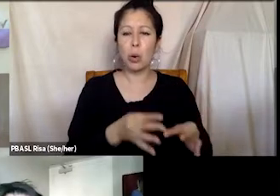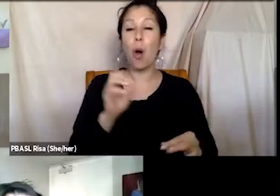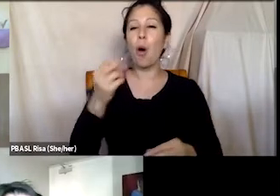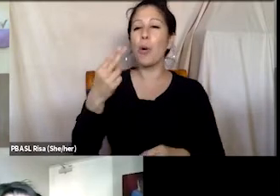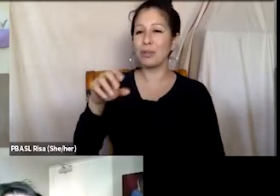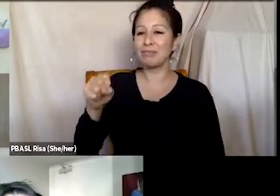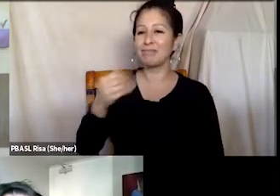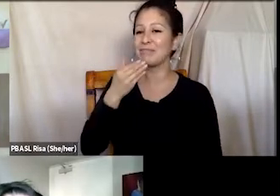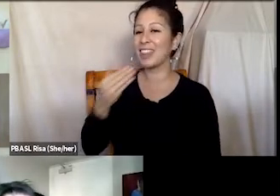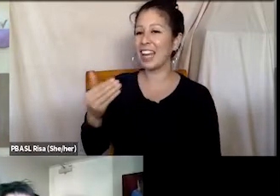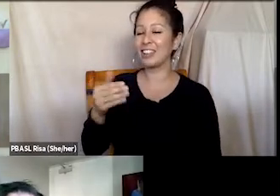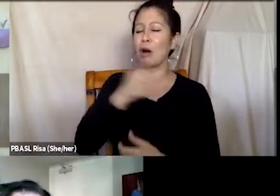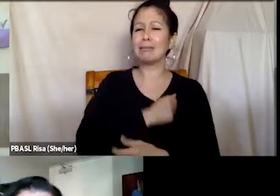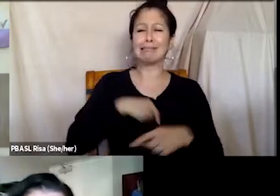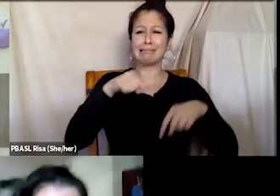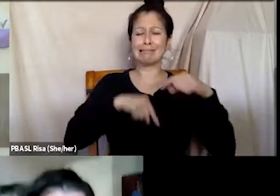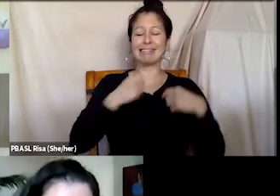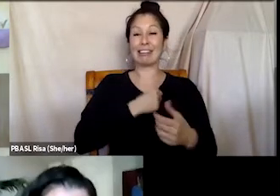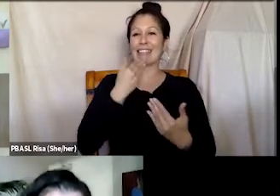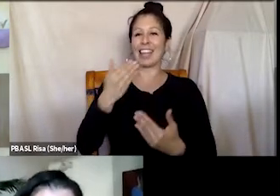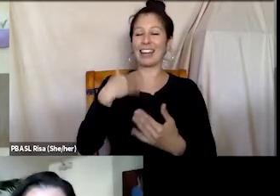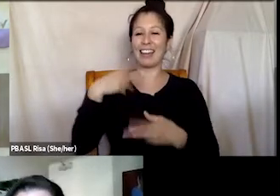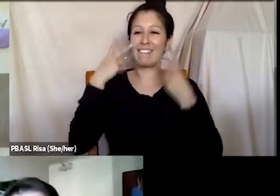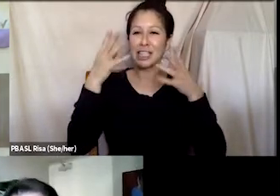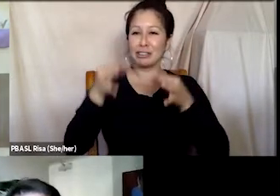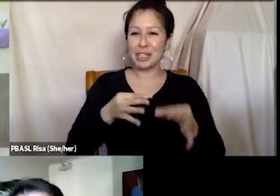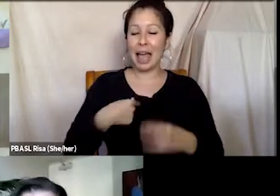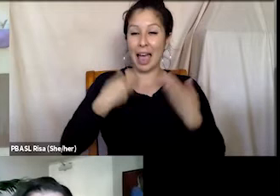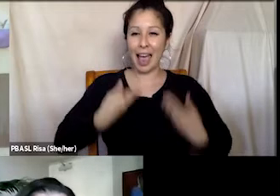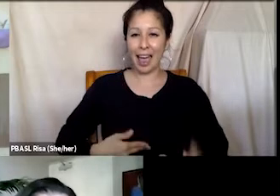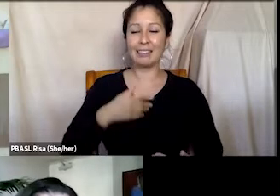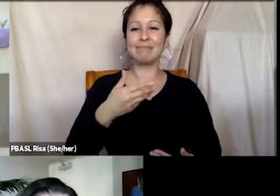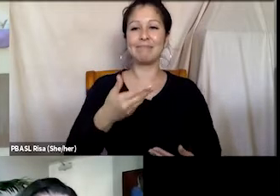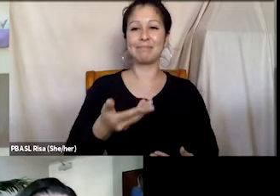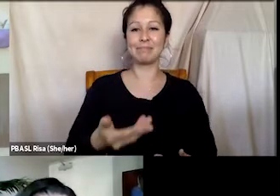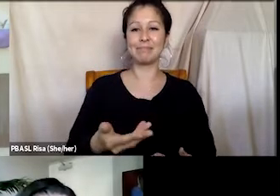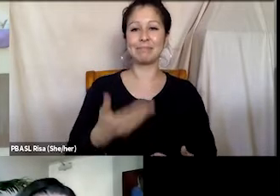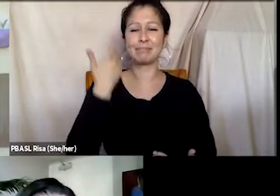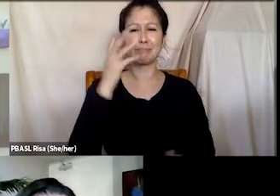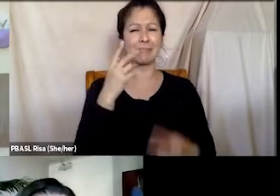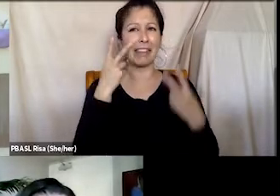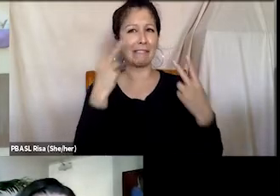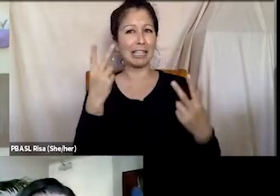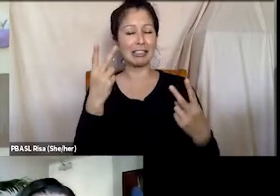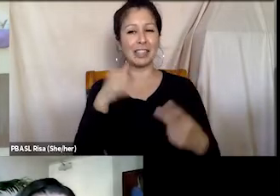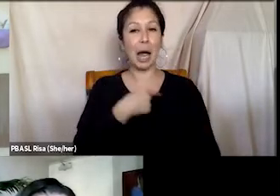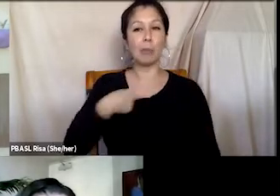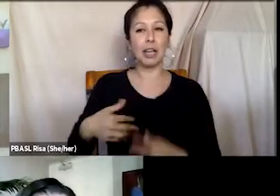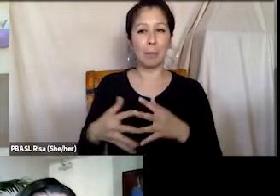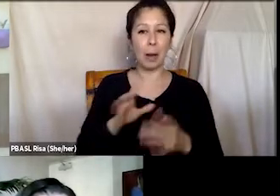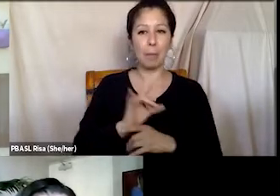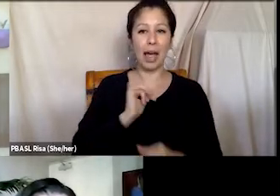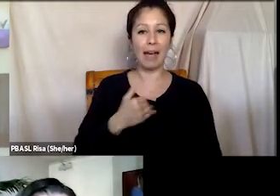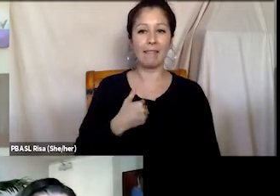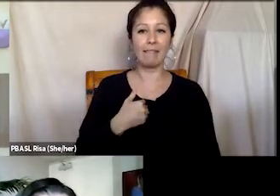oh, thank you. Oh, sorry. Thank you. So I am, I don't know if this is visual, so Chinese American, but I have